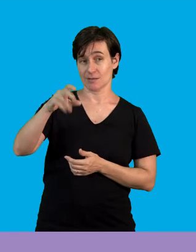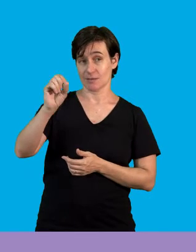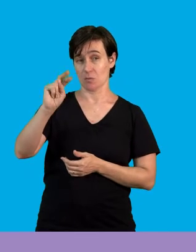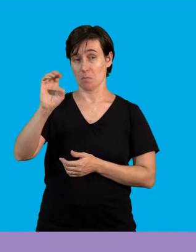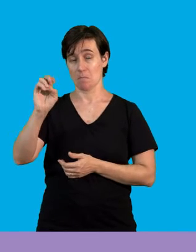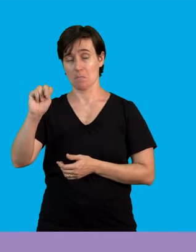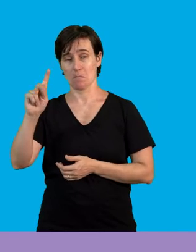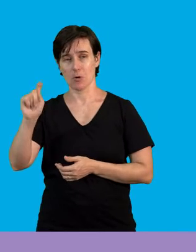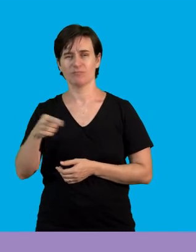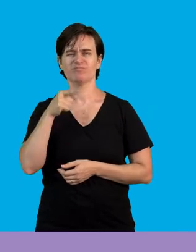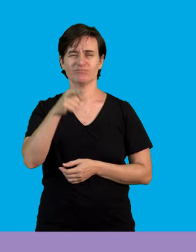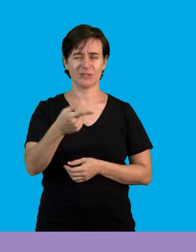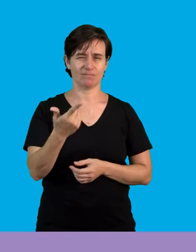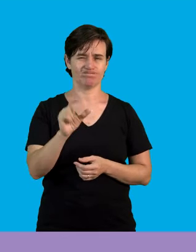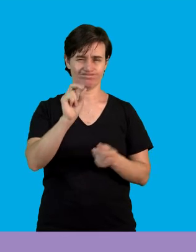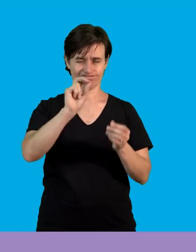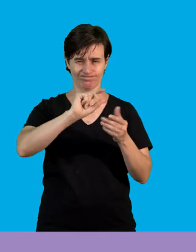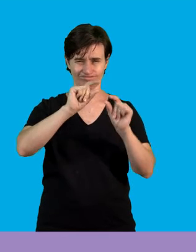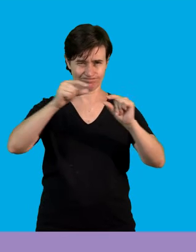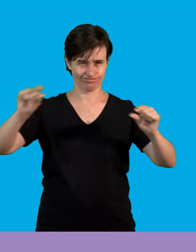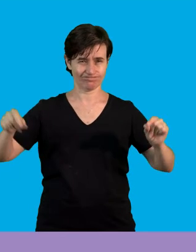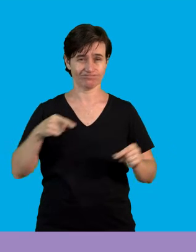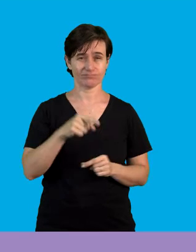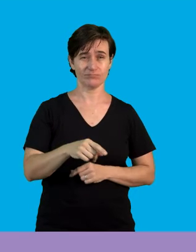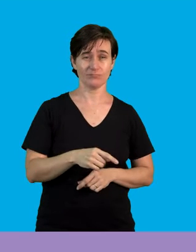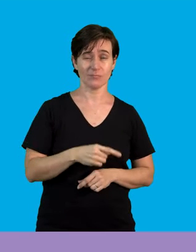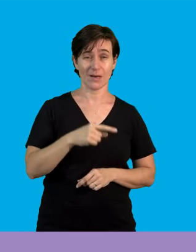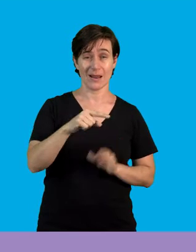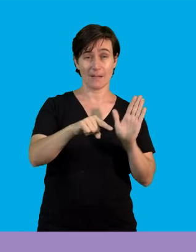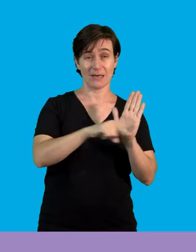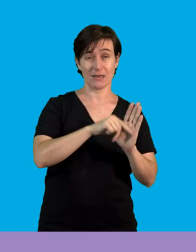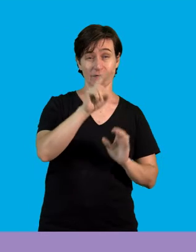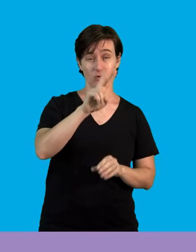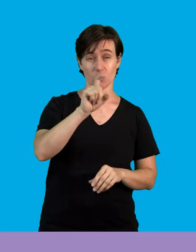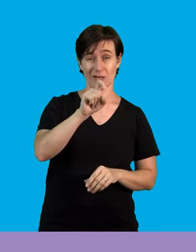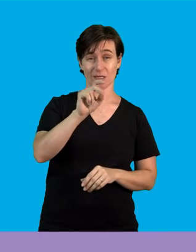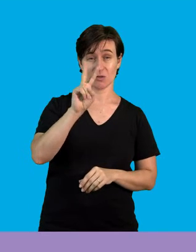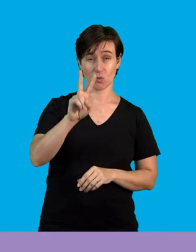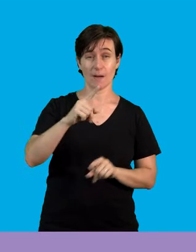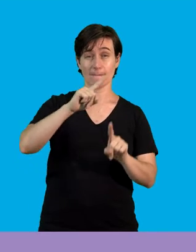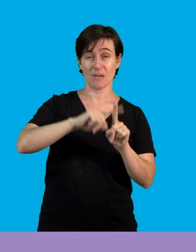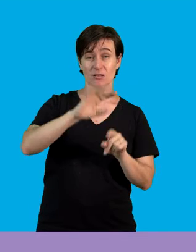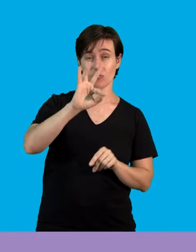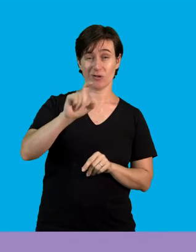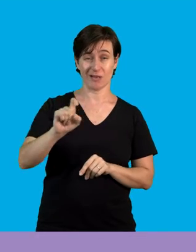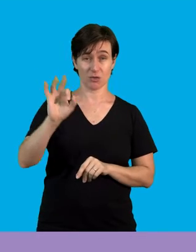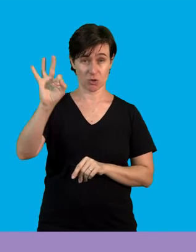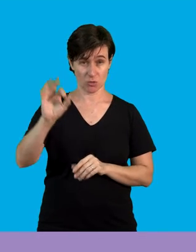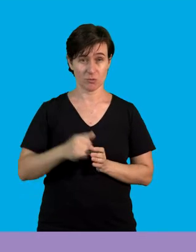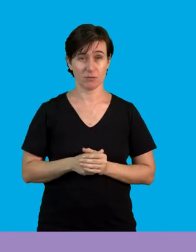this expression, minus 2x squared plus 3x to the exponent